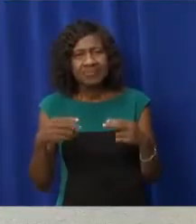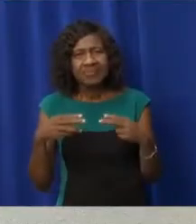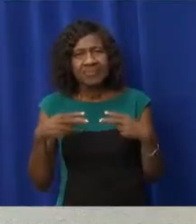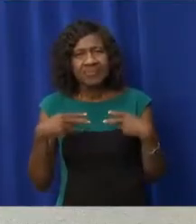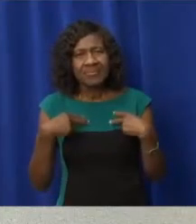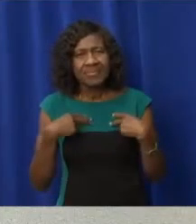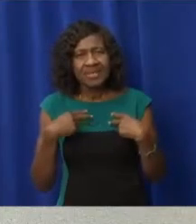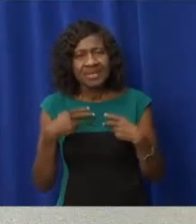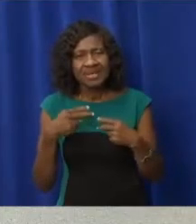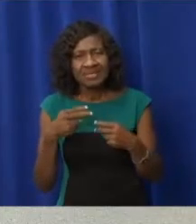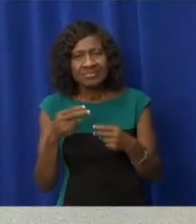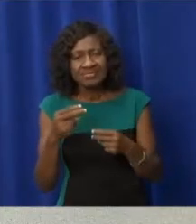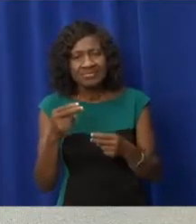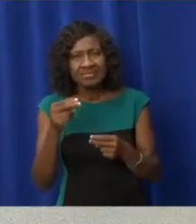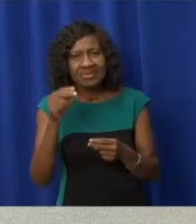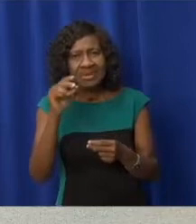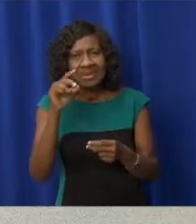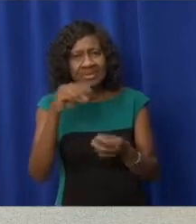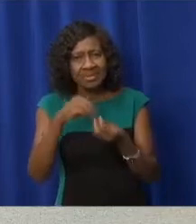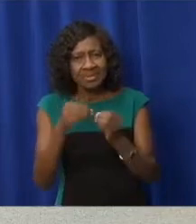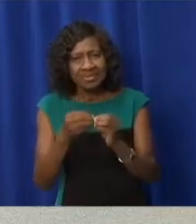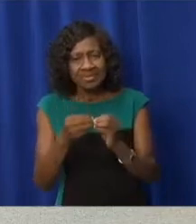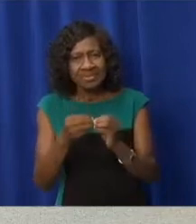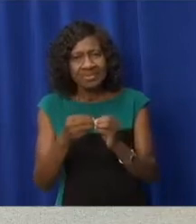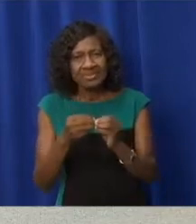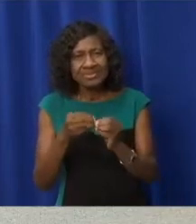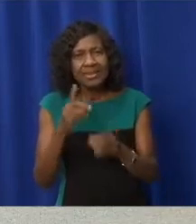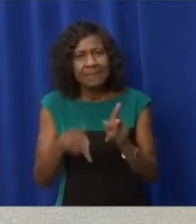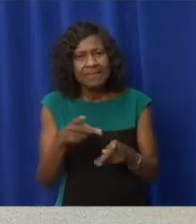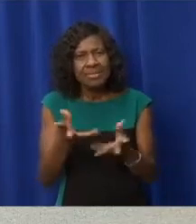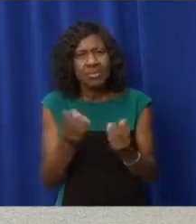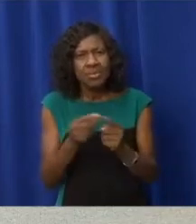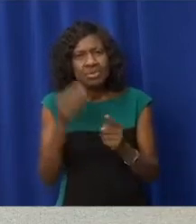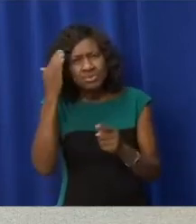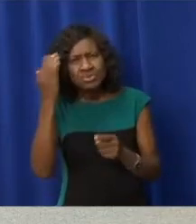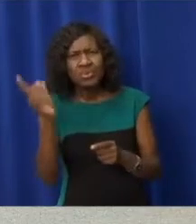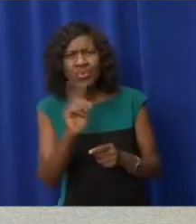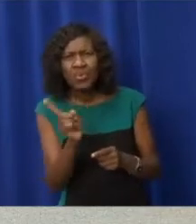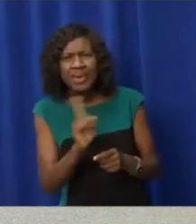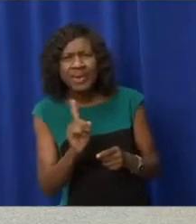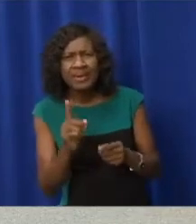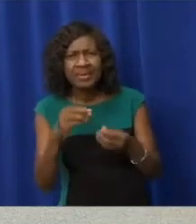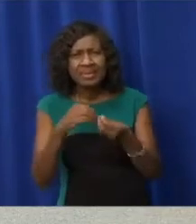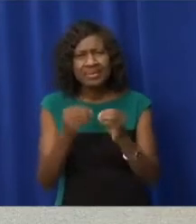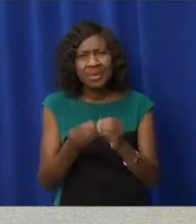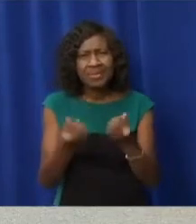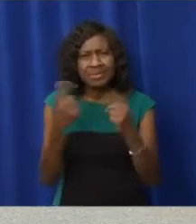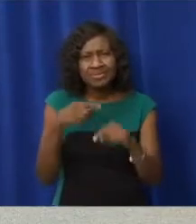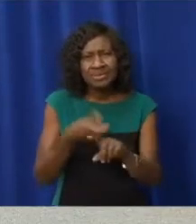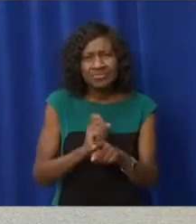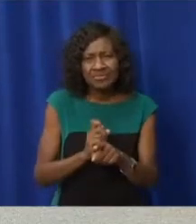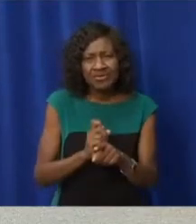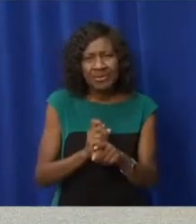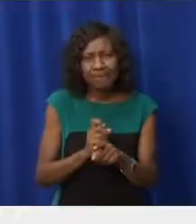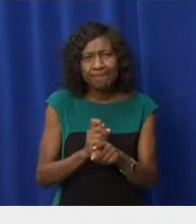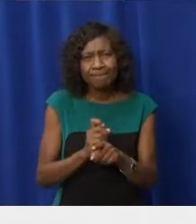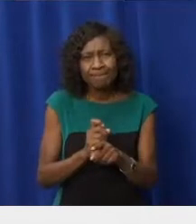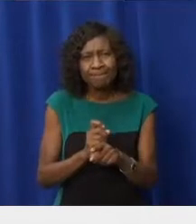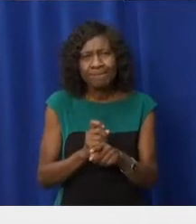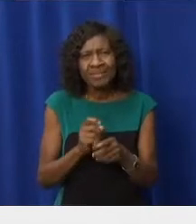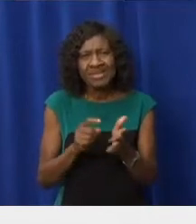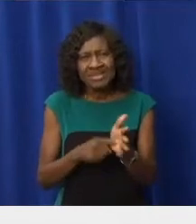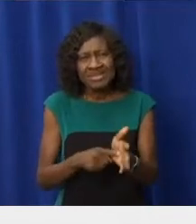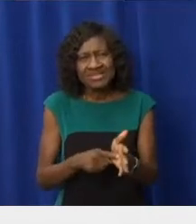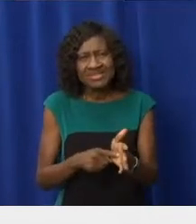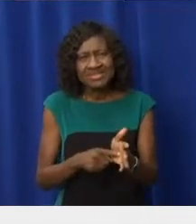of people have asked about where the facts and figures have come from, and this is essentially where they have come from. The